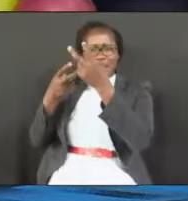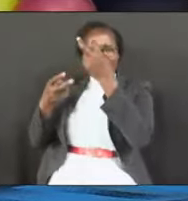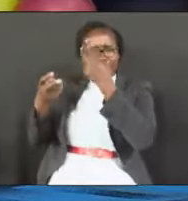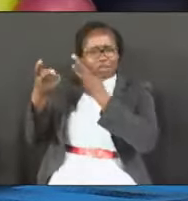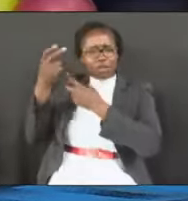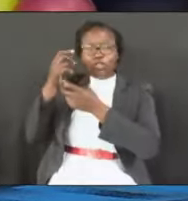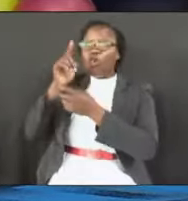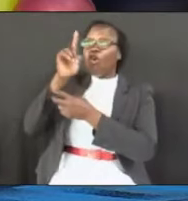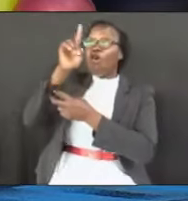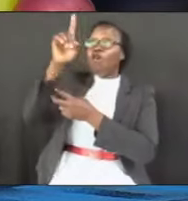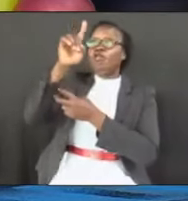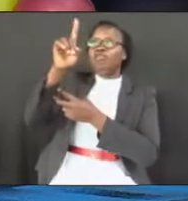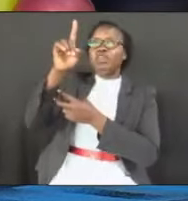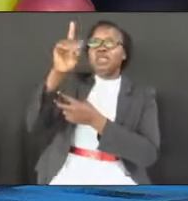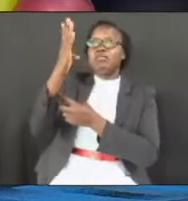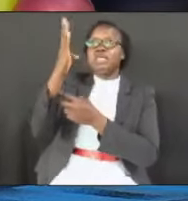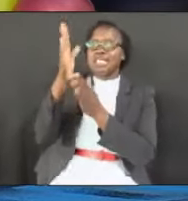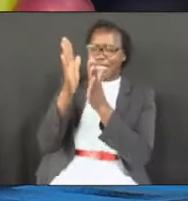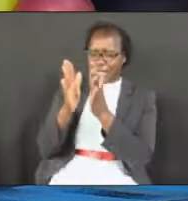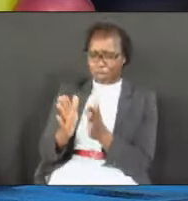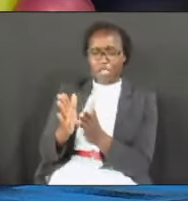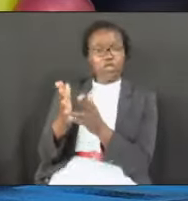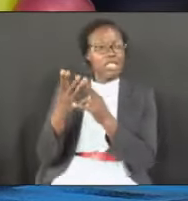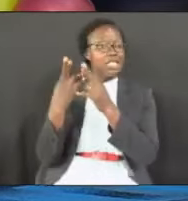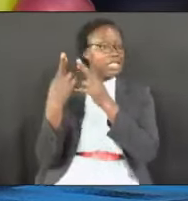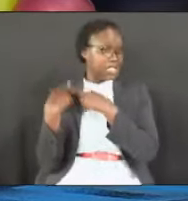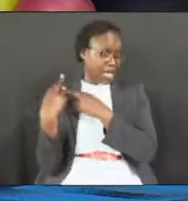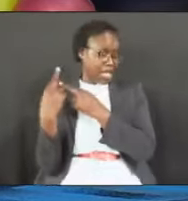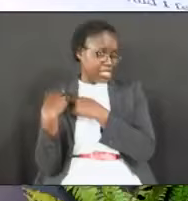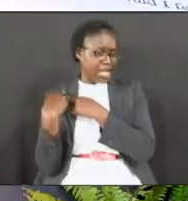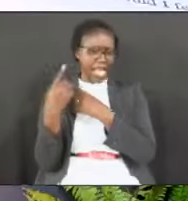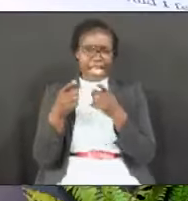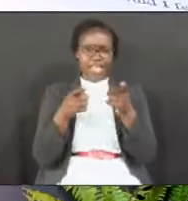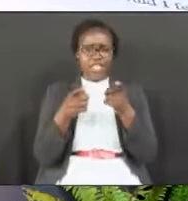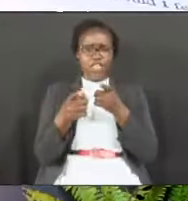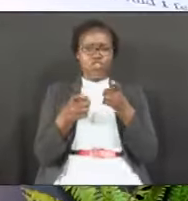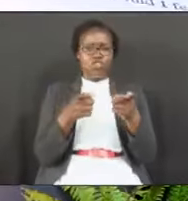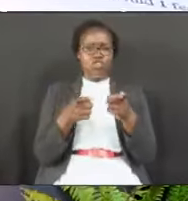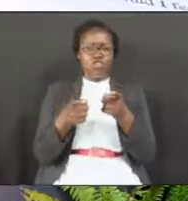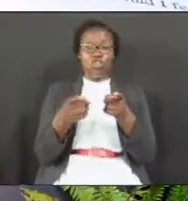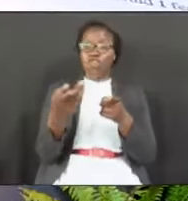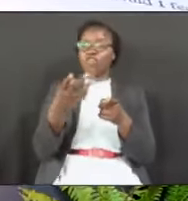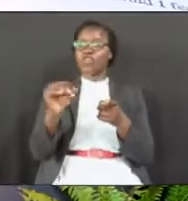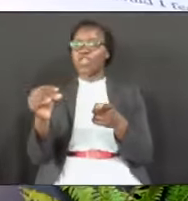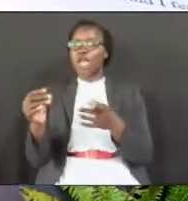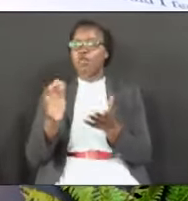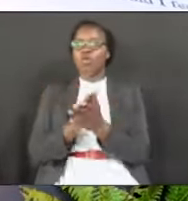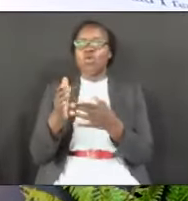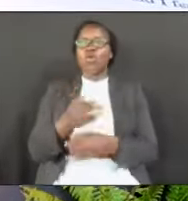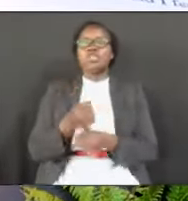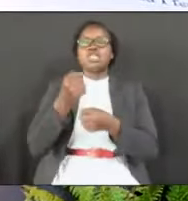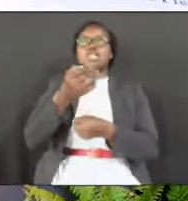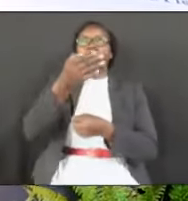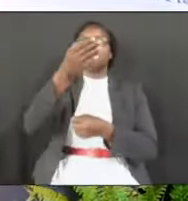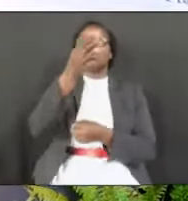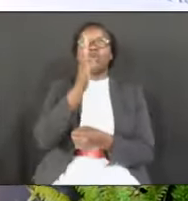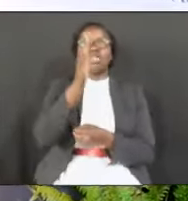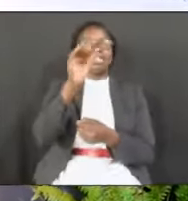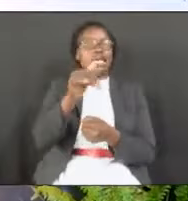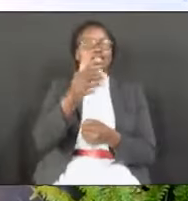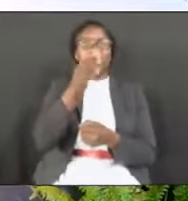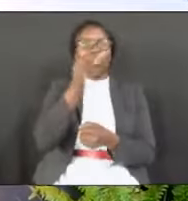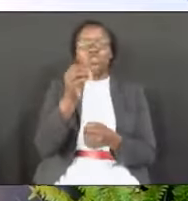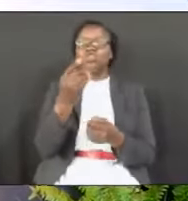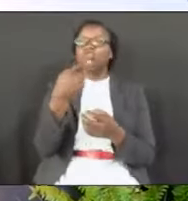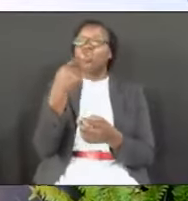him being the one in charge and in control of this good plan God has. But God says, Abraham,